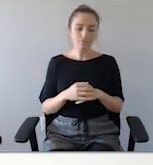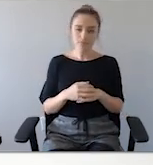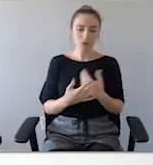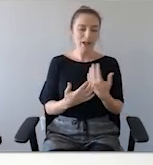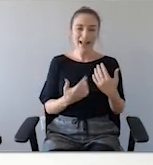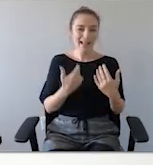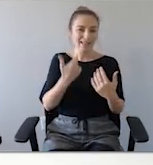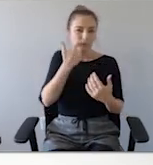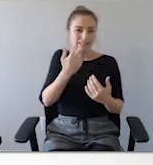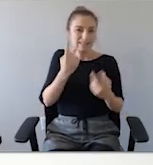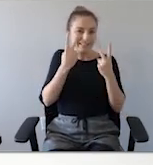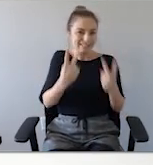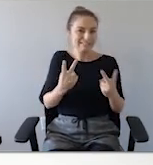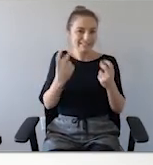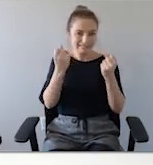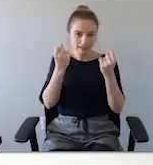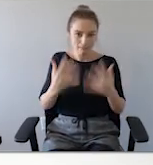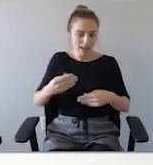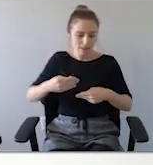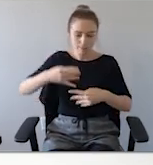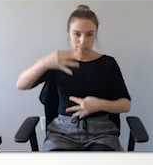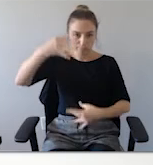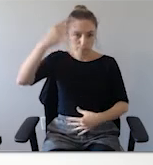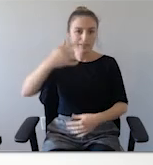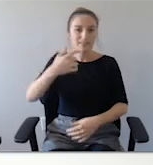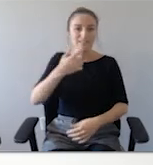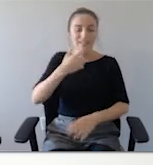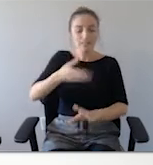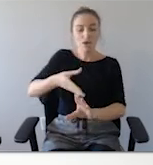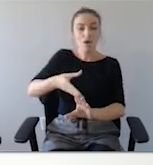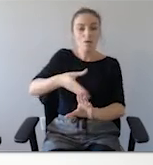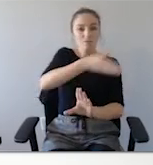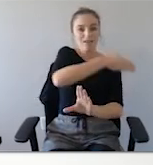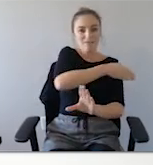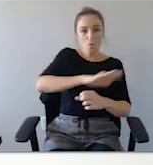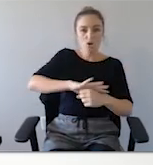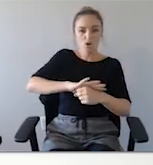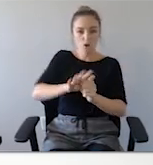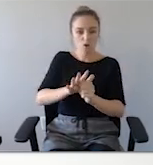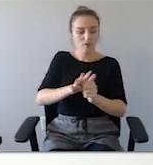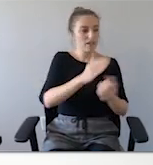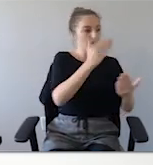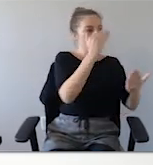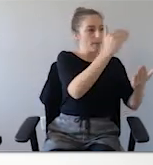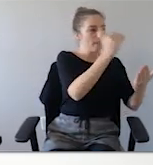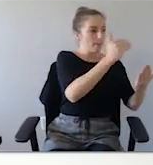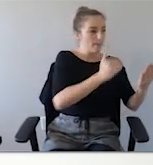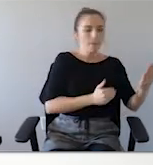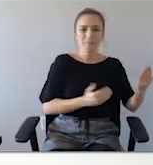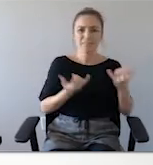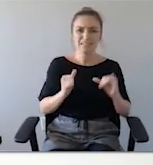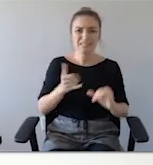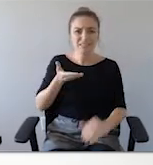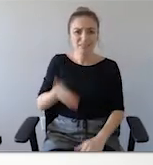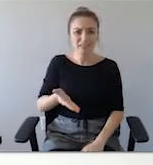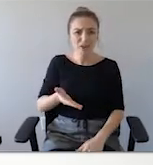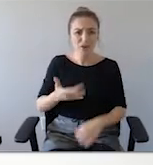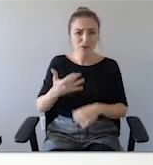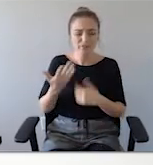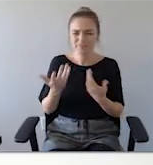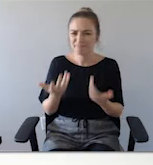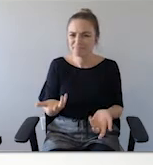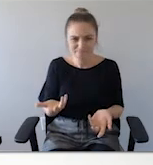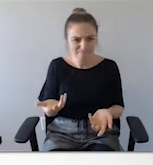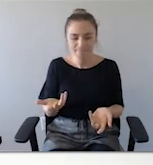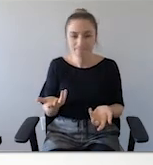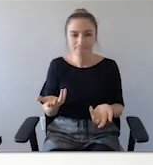from pre-COVID, and it's still in there. What I do is I'll look at the new IEP that I get for a student,